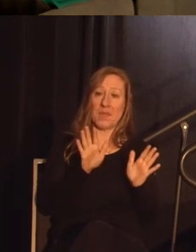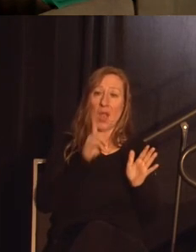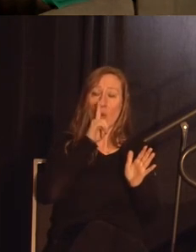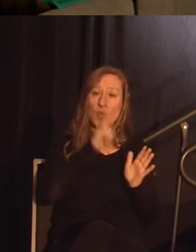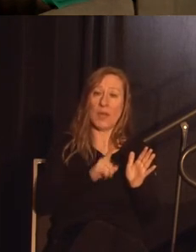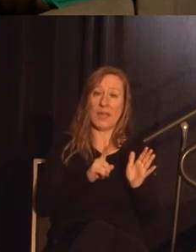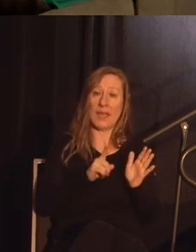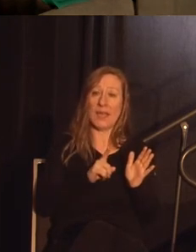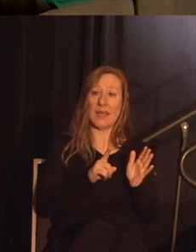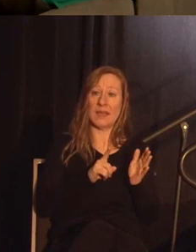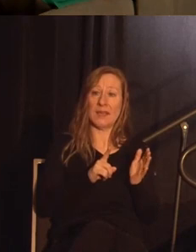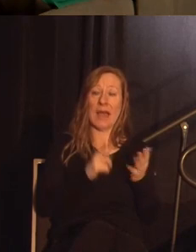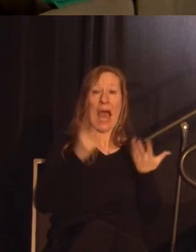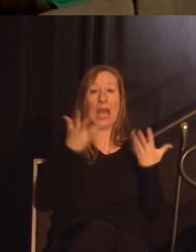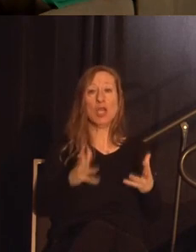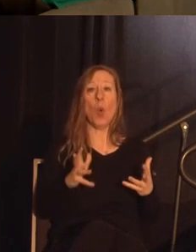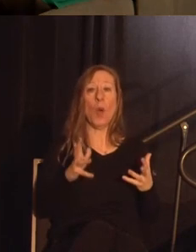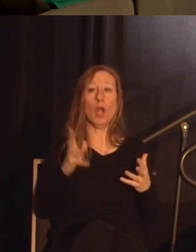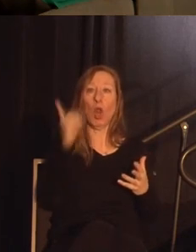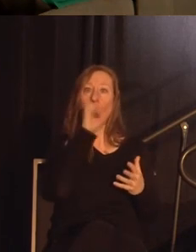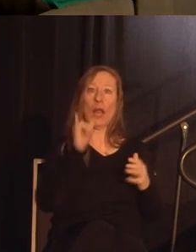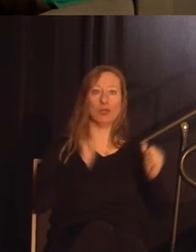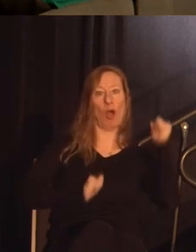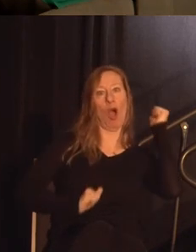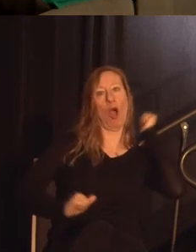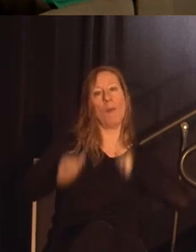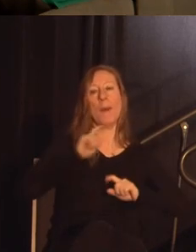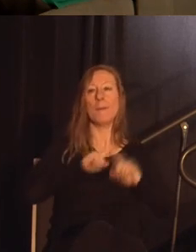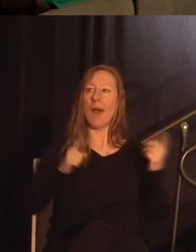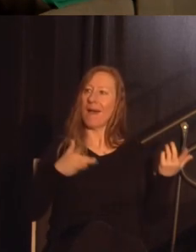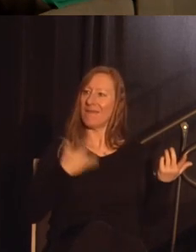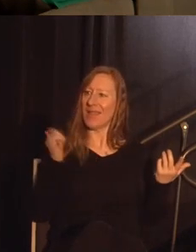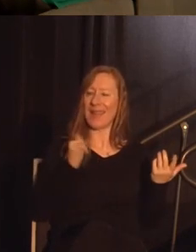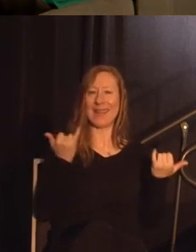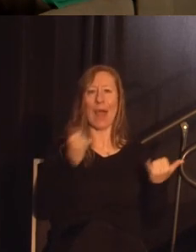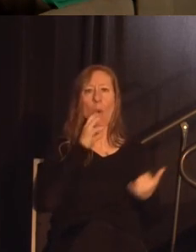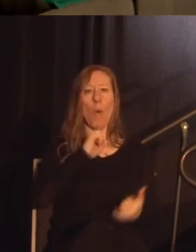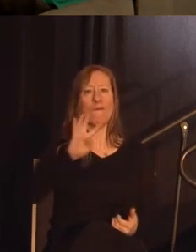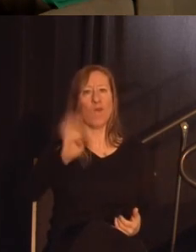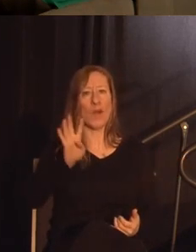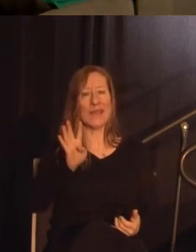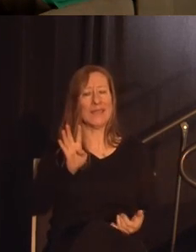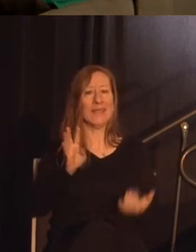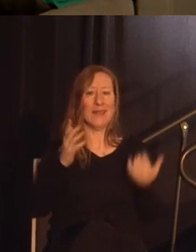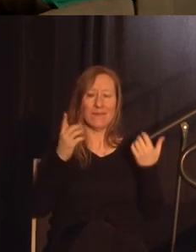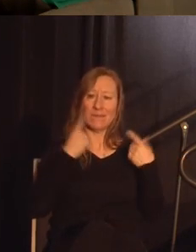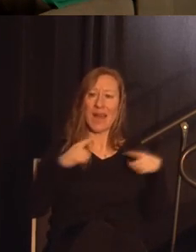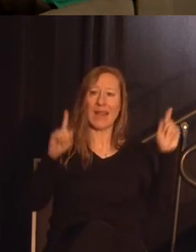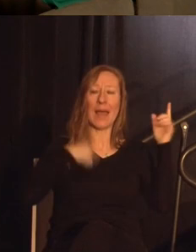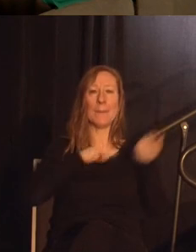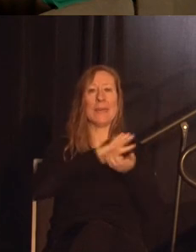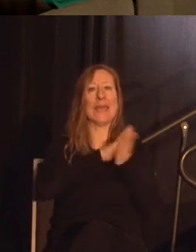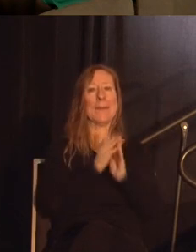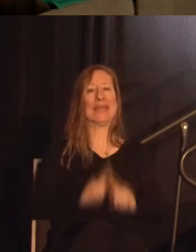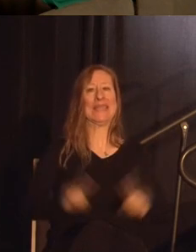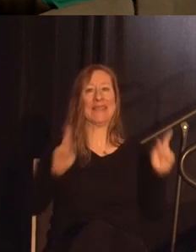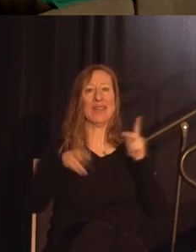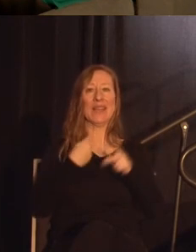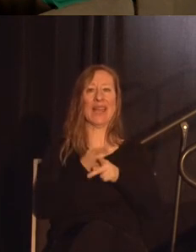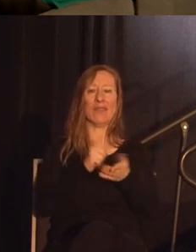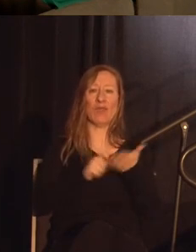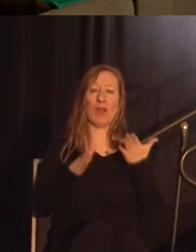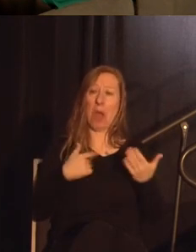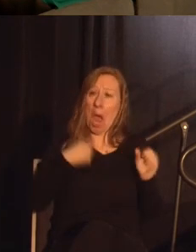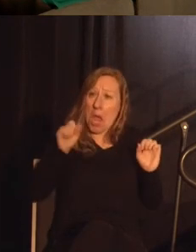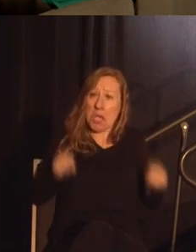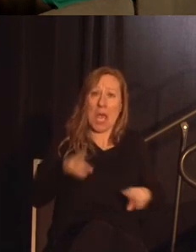like I'm turning into a different kind of writer finally in my 40s, where I am capable of sitting down